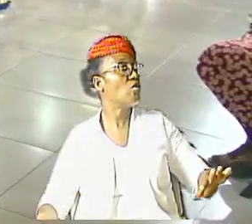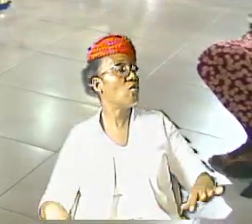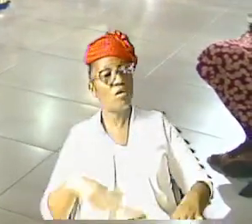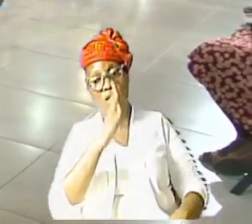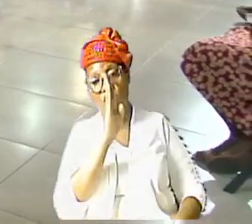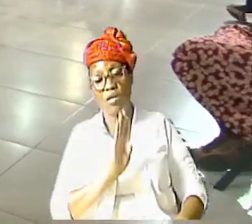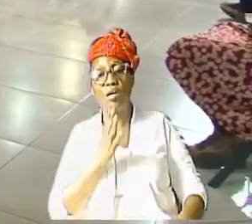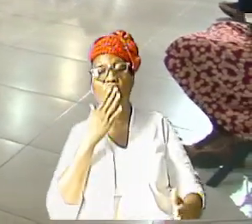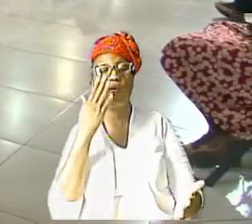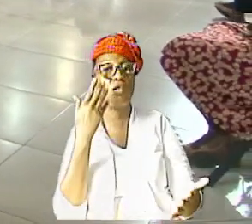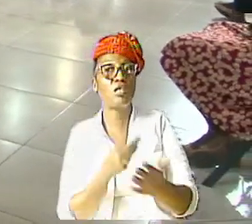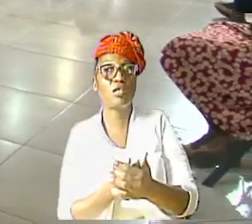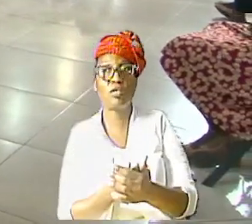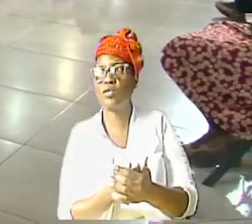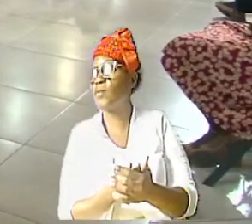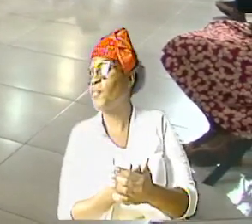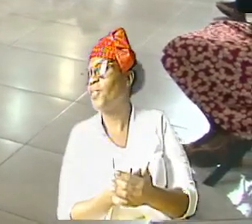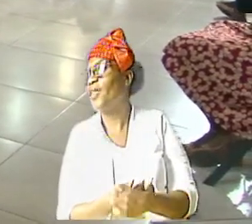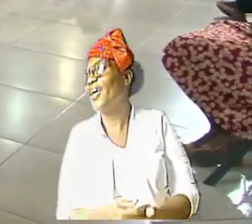God is good.